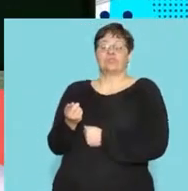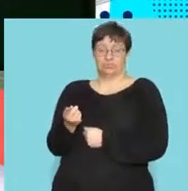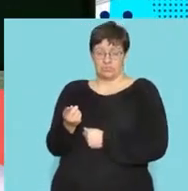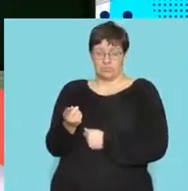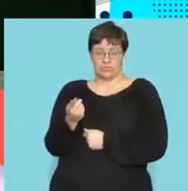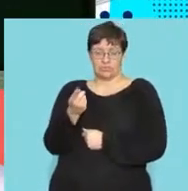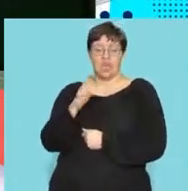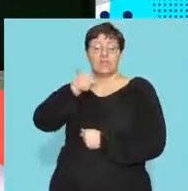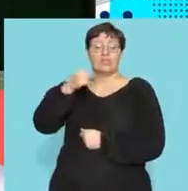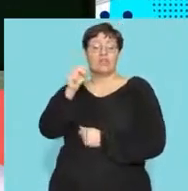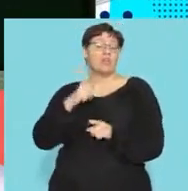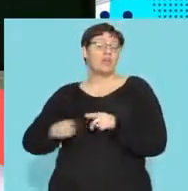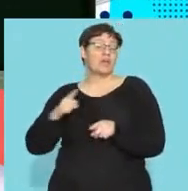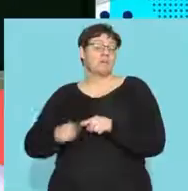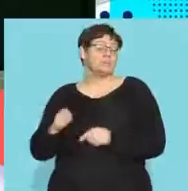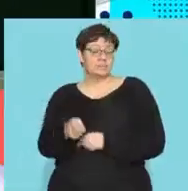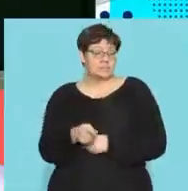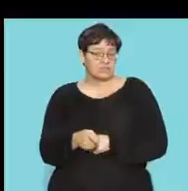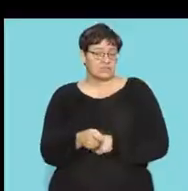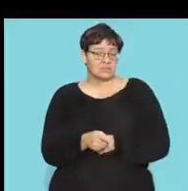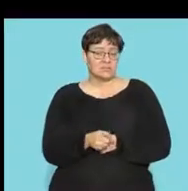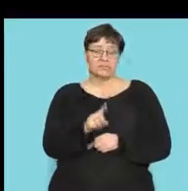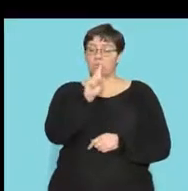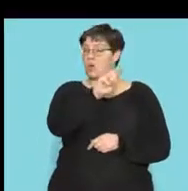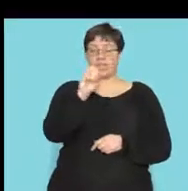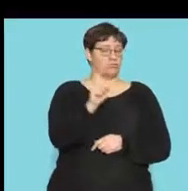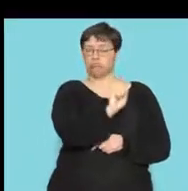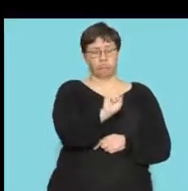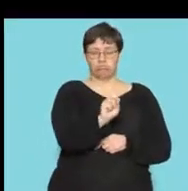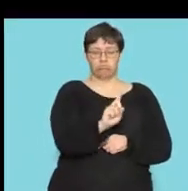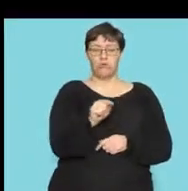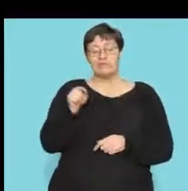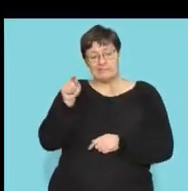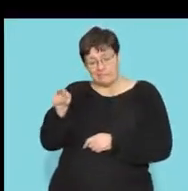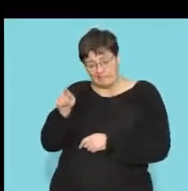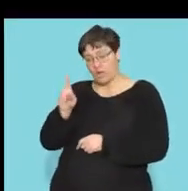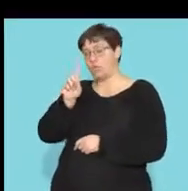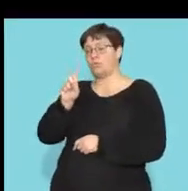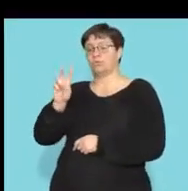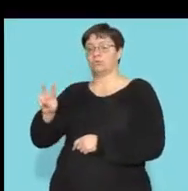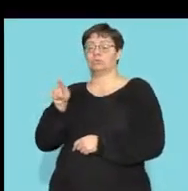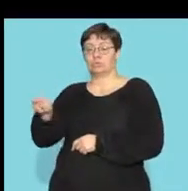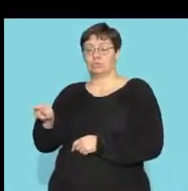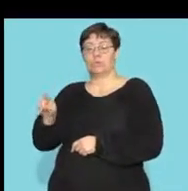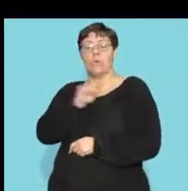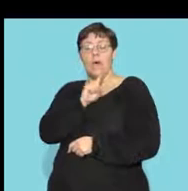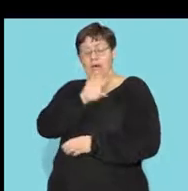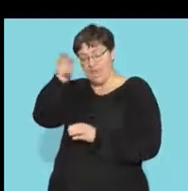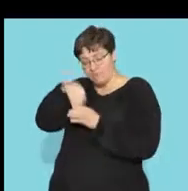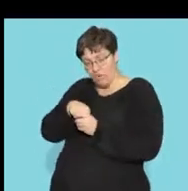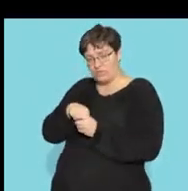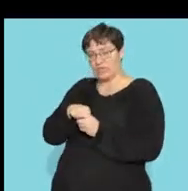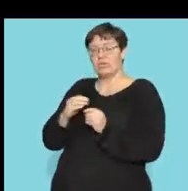January rental? The January rental, was it 100? Definitely not. What was it? It was the 112 because it was part of the